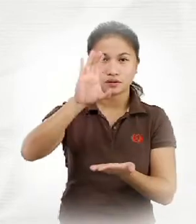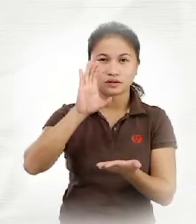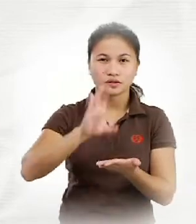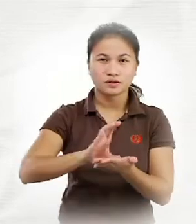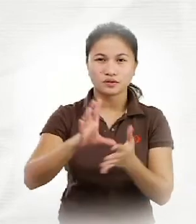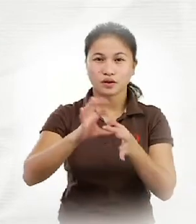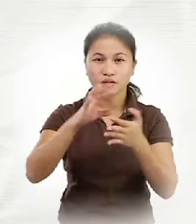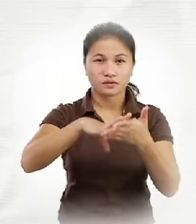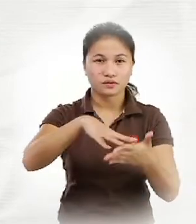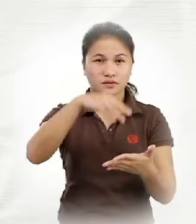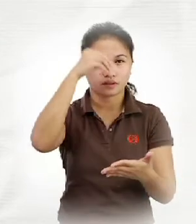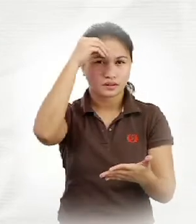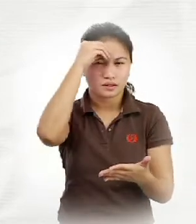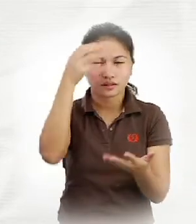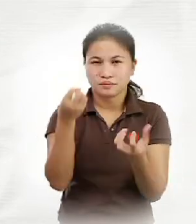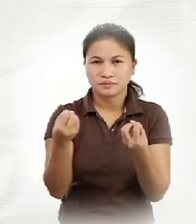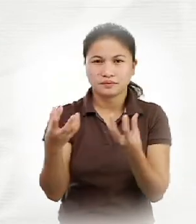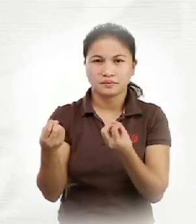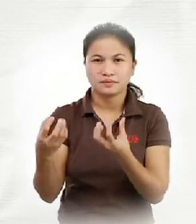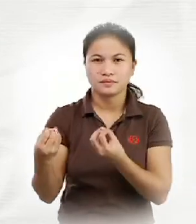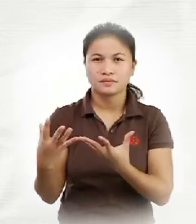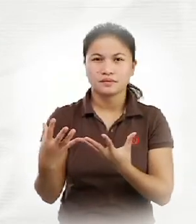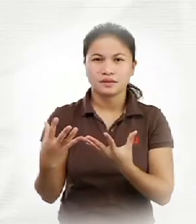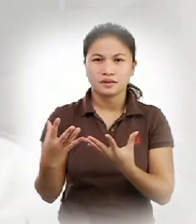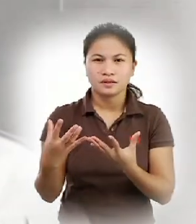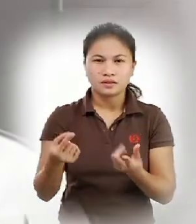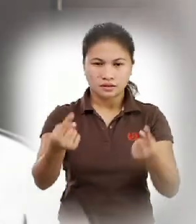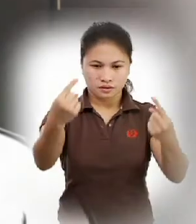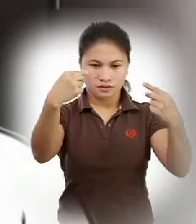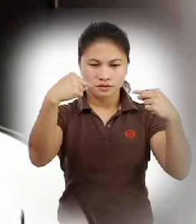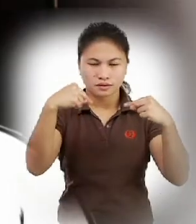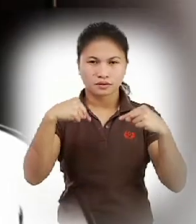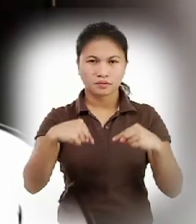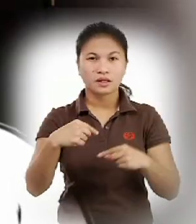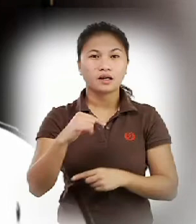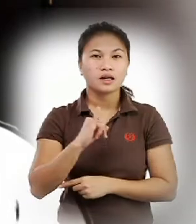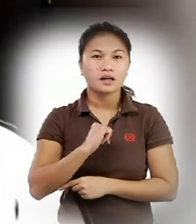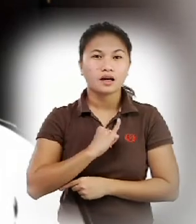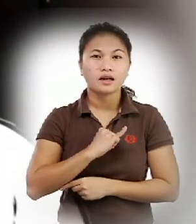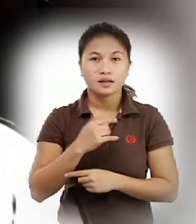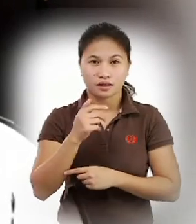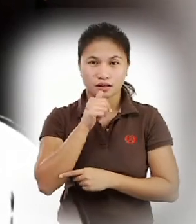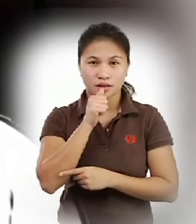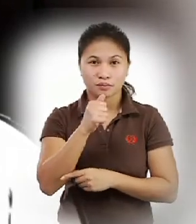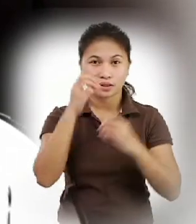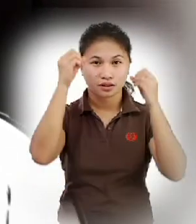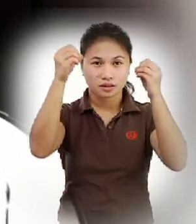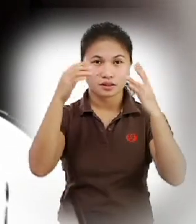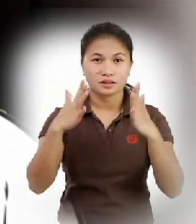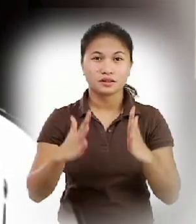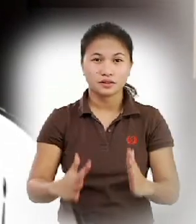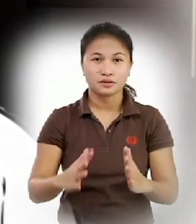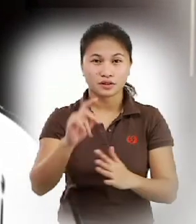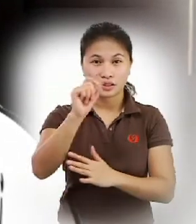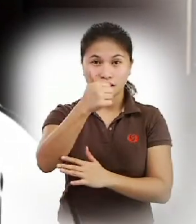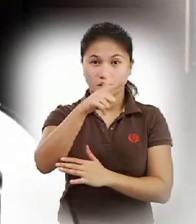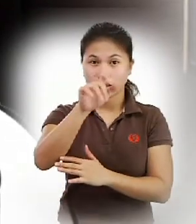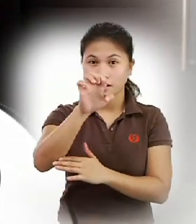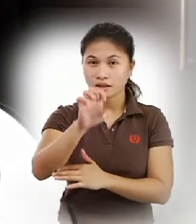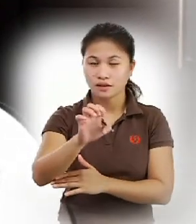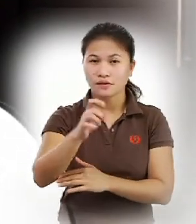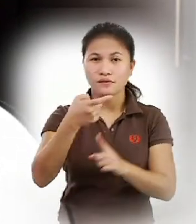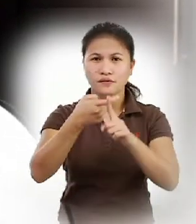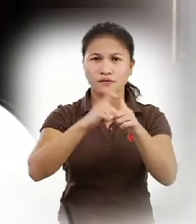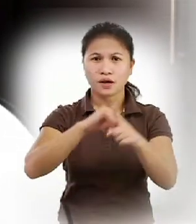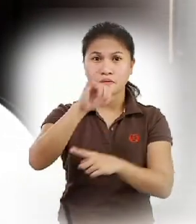of learning, etc. When it came to me, I said, I'm Professor Tagle from Imus. And all of them looked at